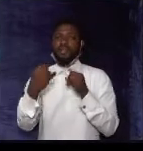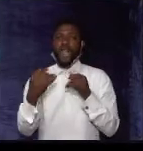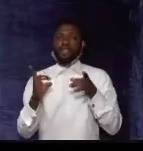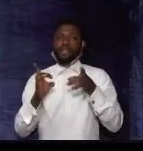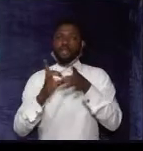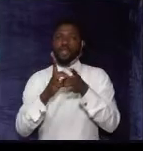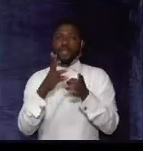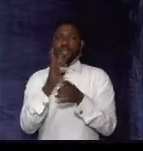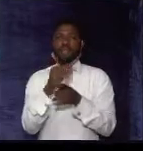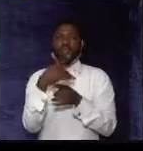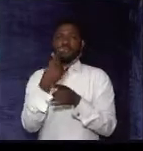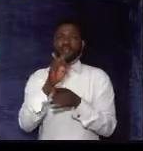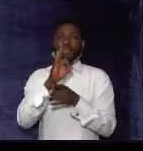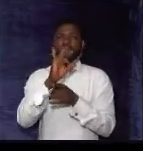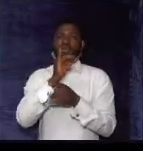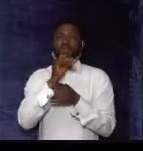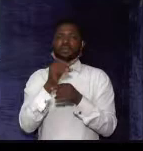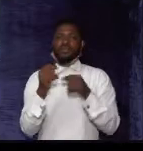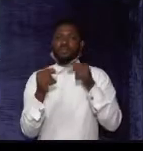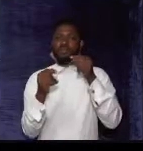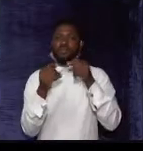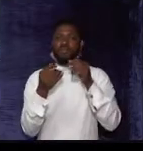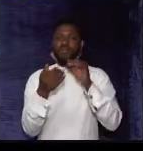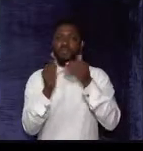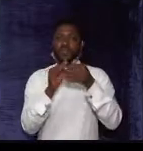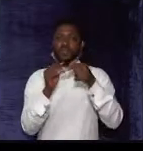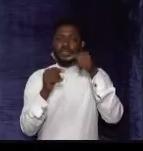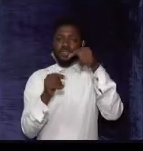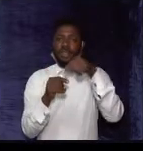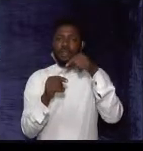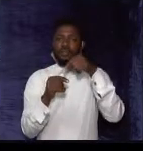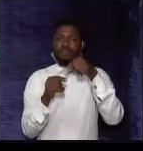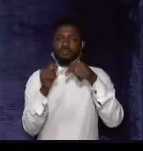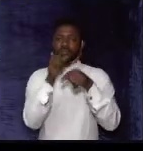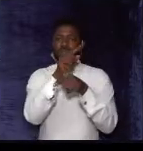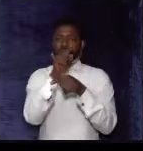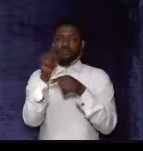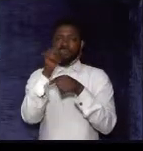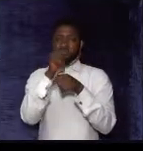then the line joining them. The F is facing downwards like this.